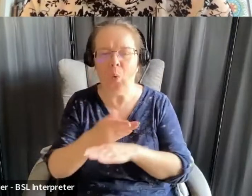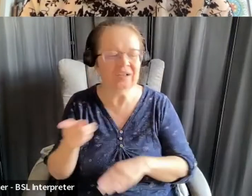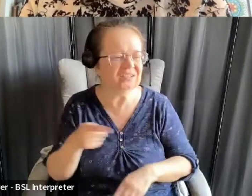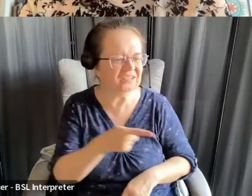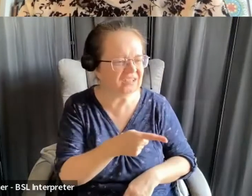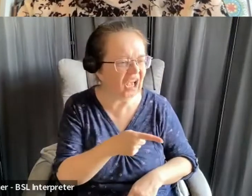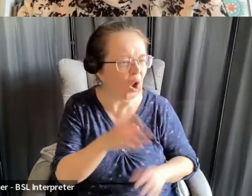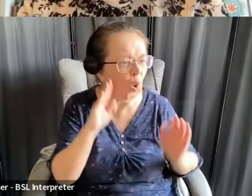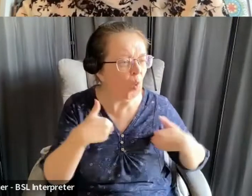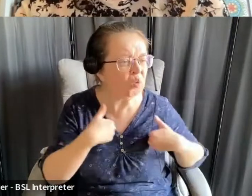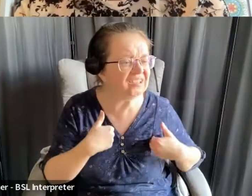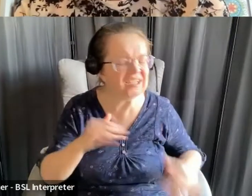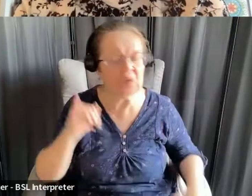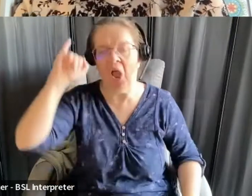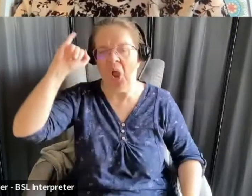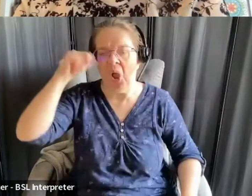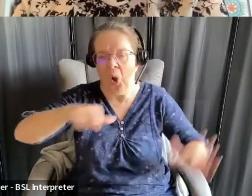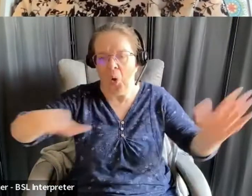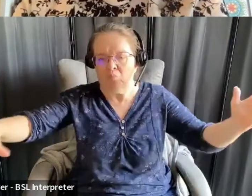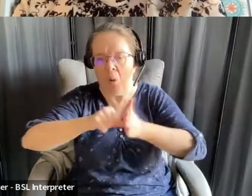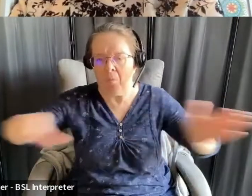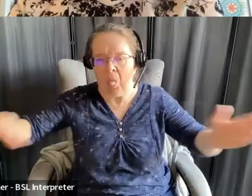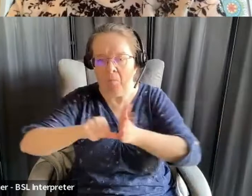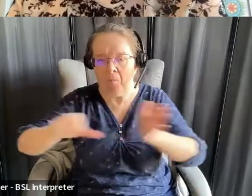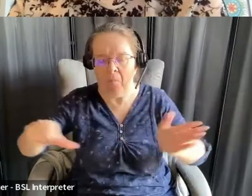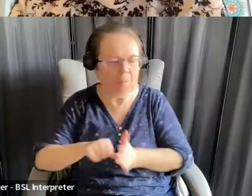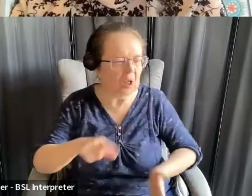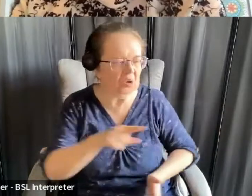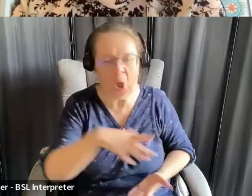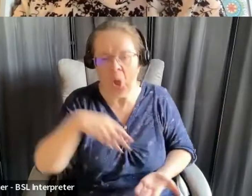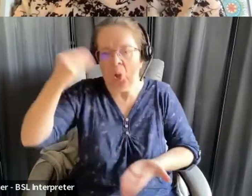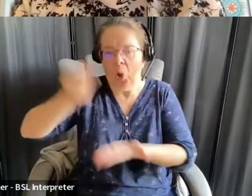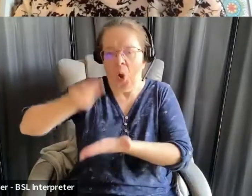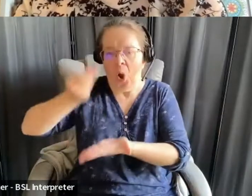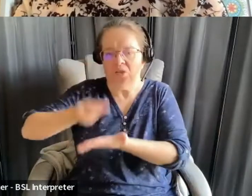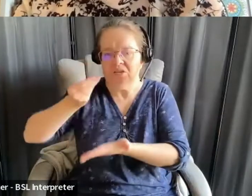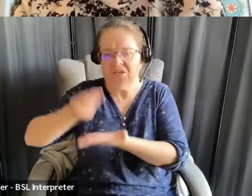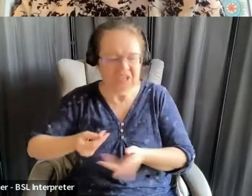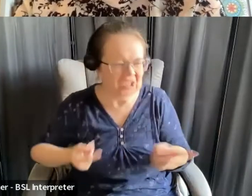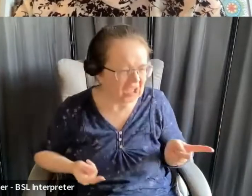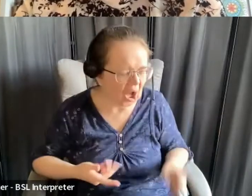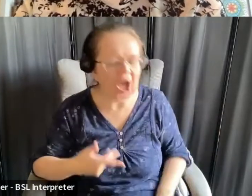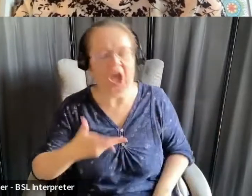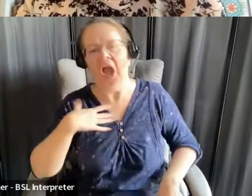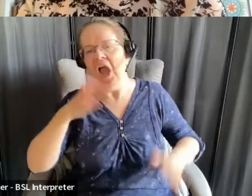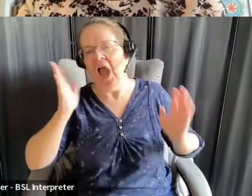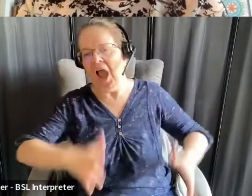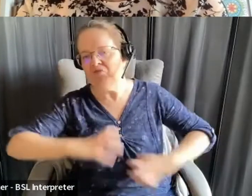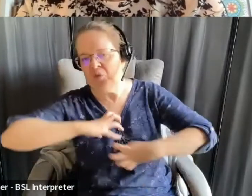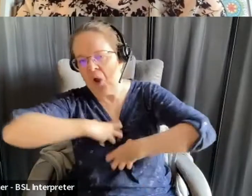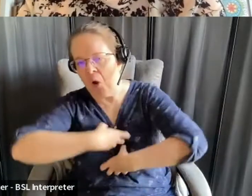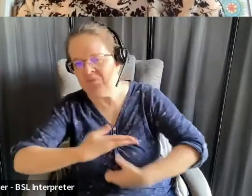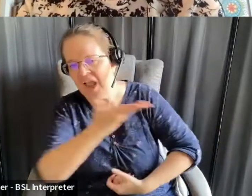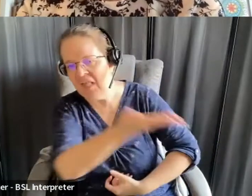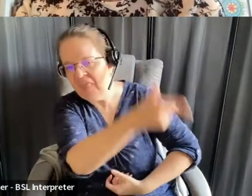What they see is a problem, what they see is cost, what they see is we're going to need to make accommodations for this